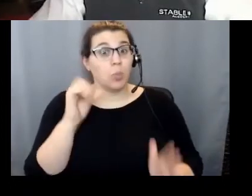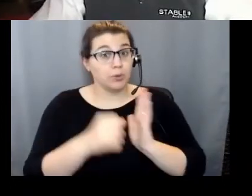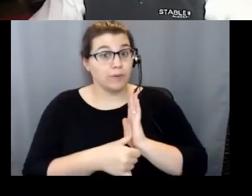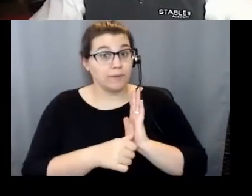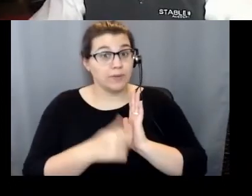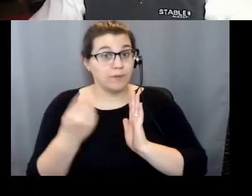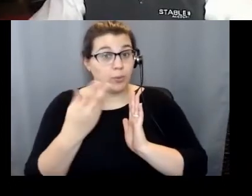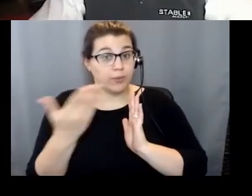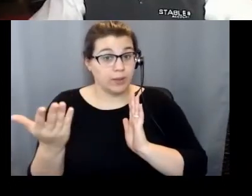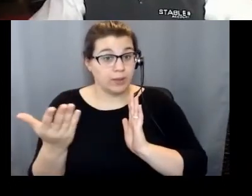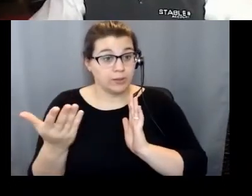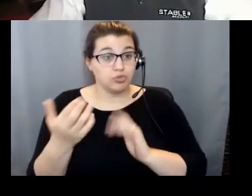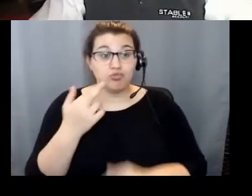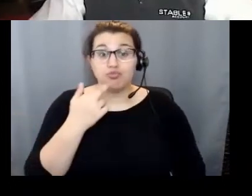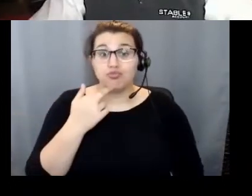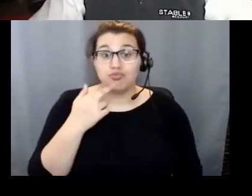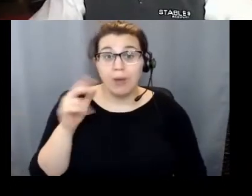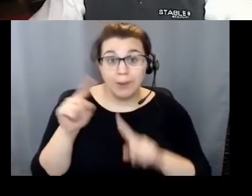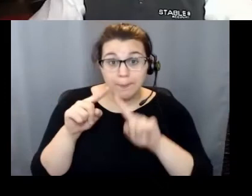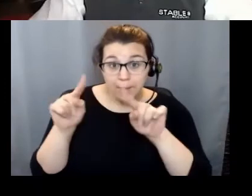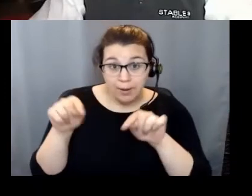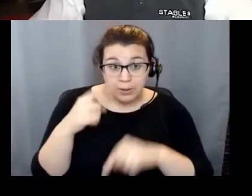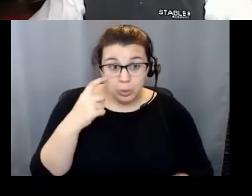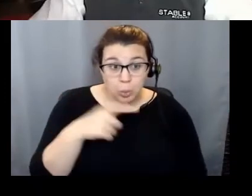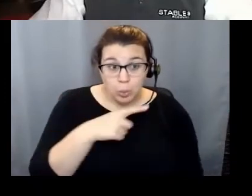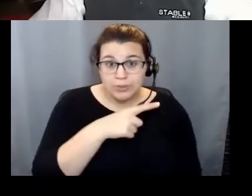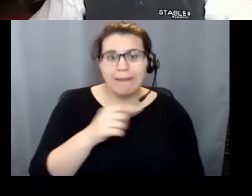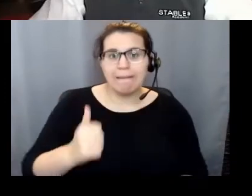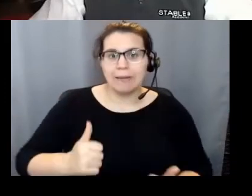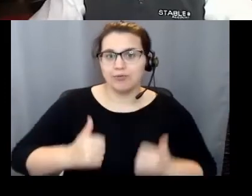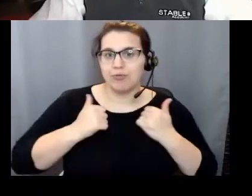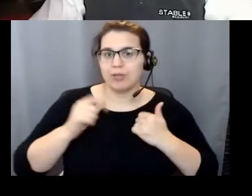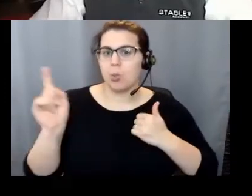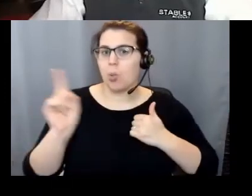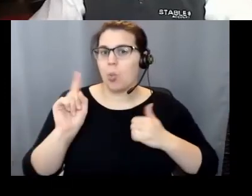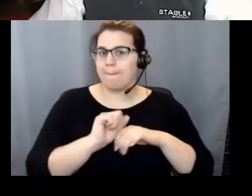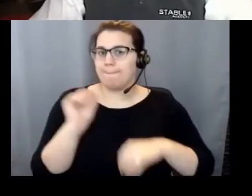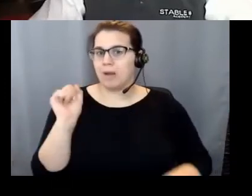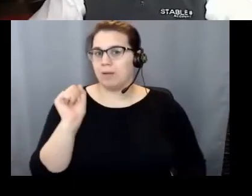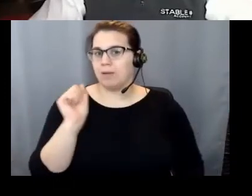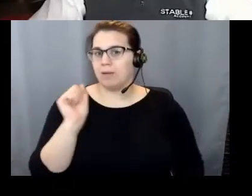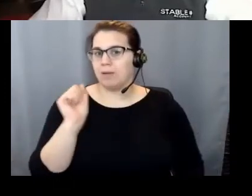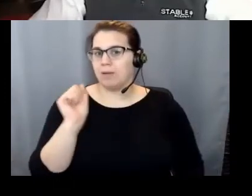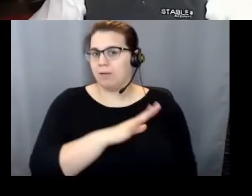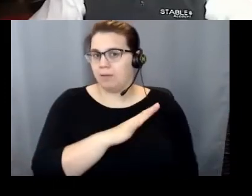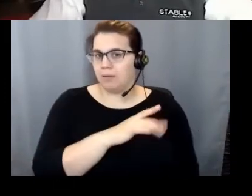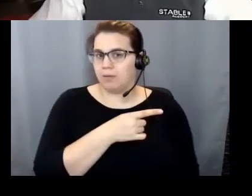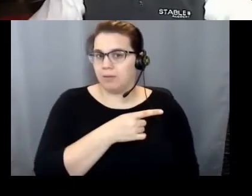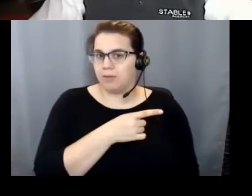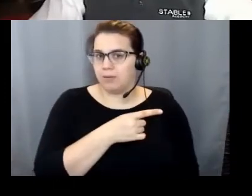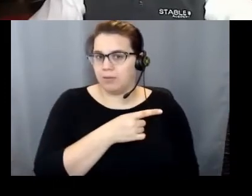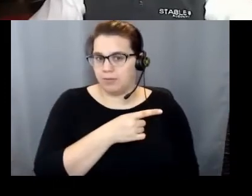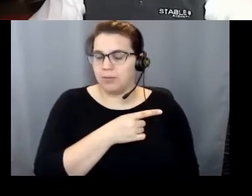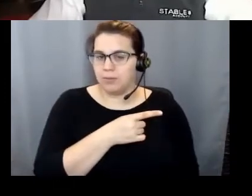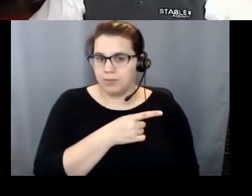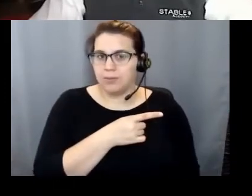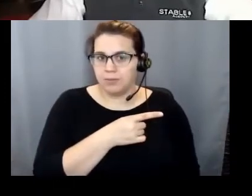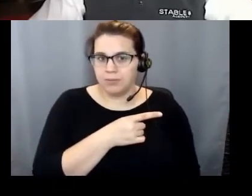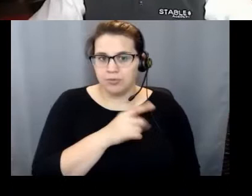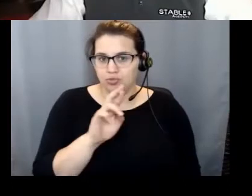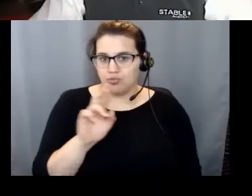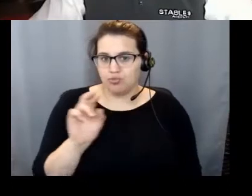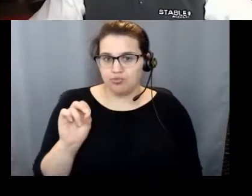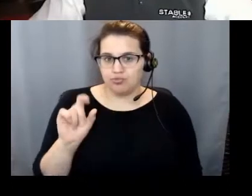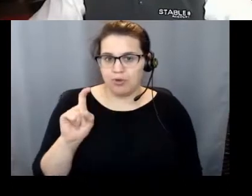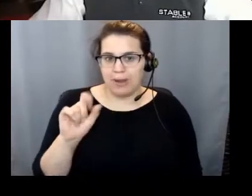put in a red box up here the address to mail the form to. So that would be mentioned by Roxanne